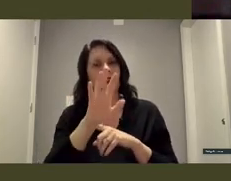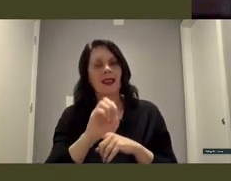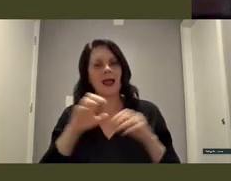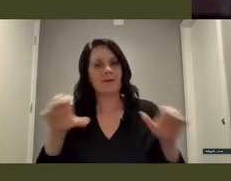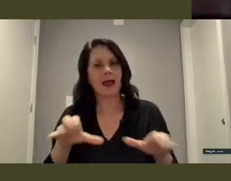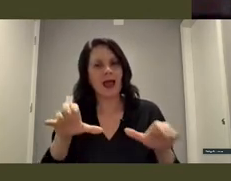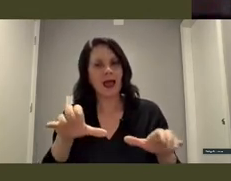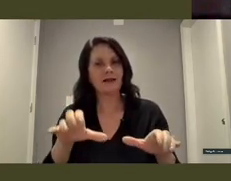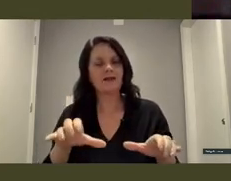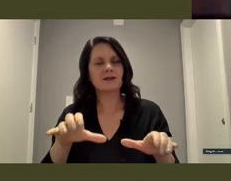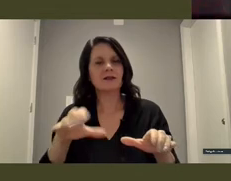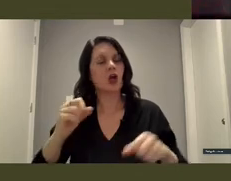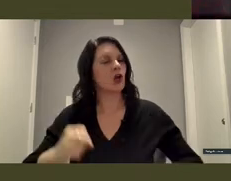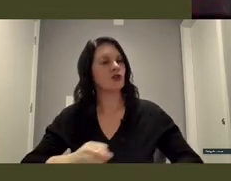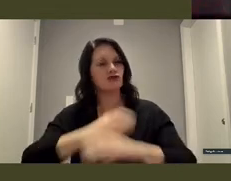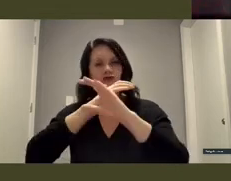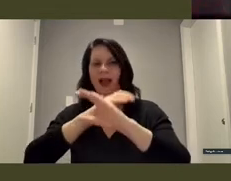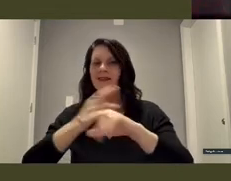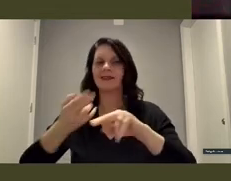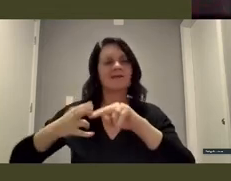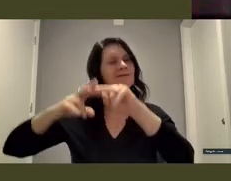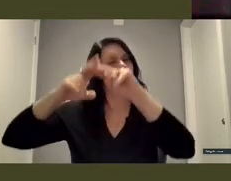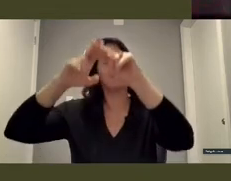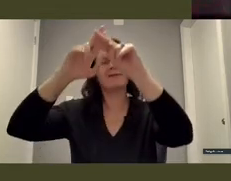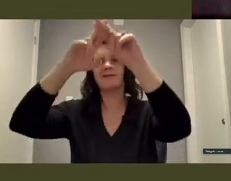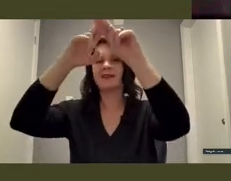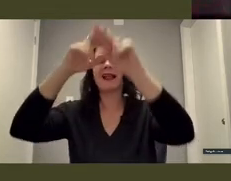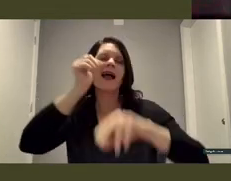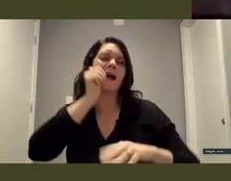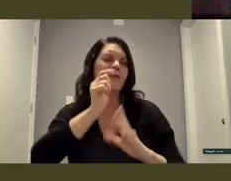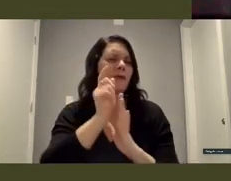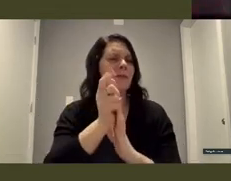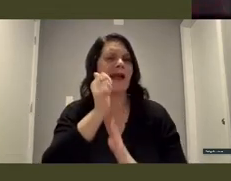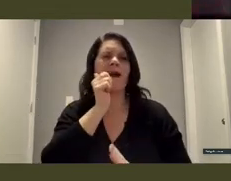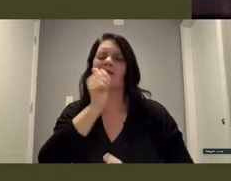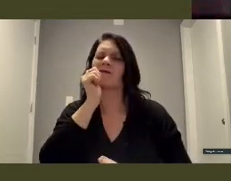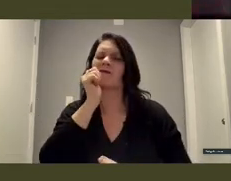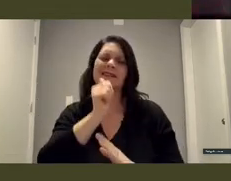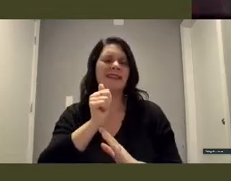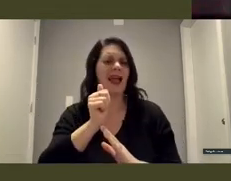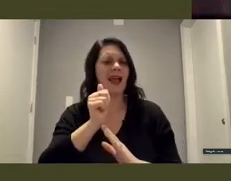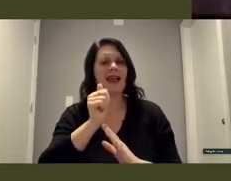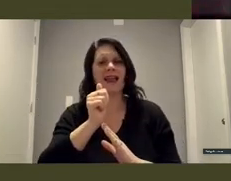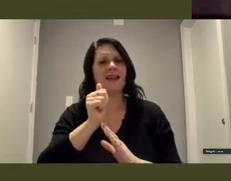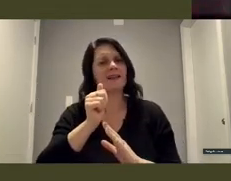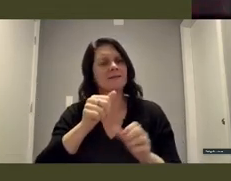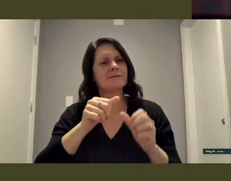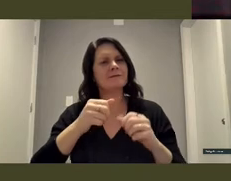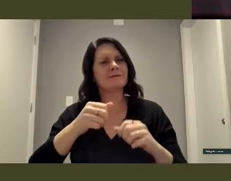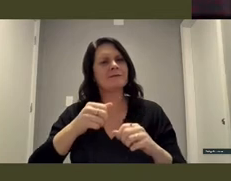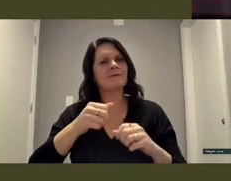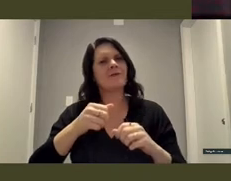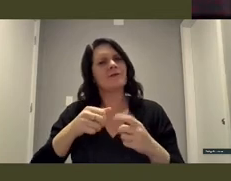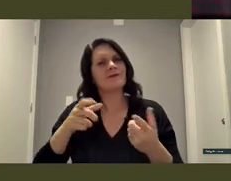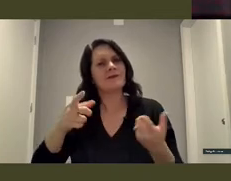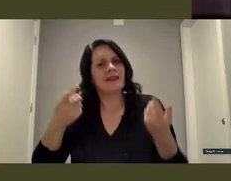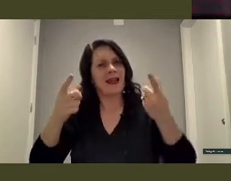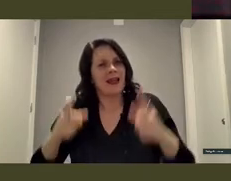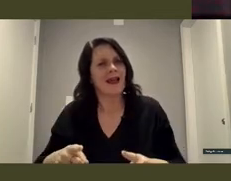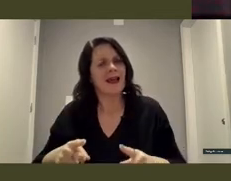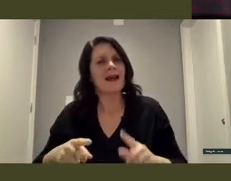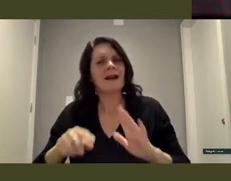keep increasing every minute, every day, every second, and it's not waiting for expected